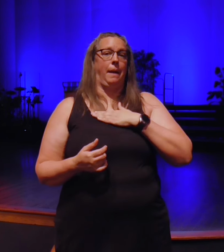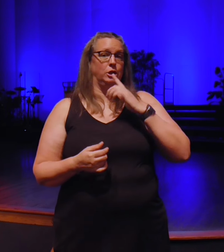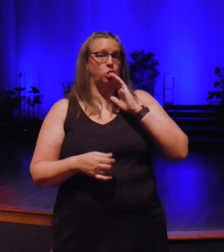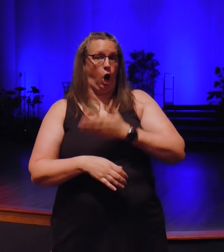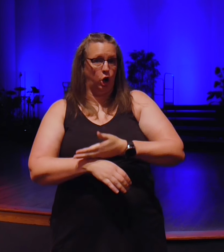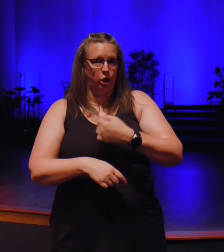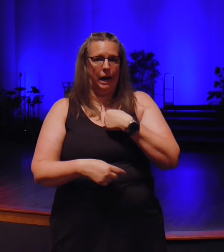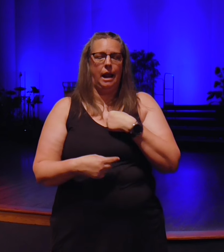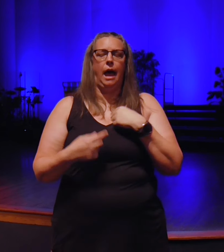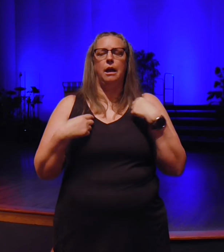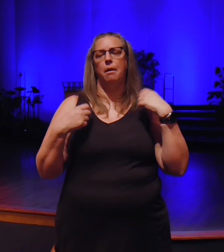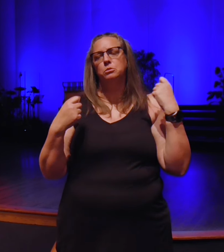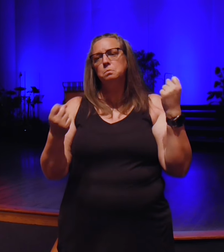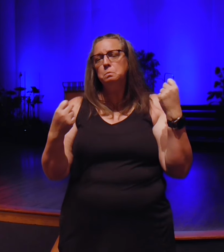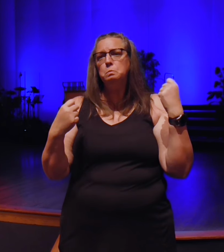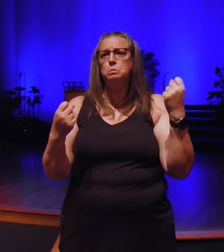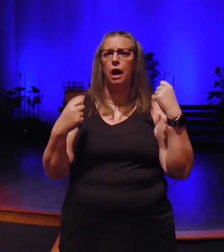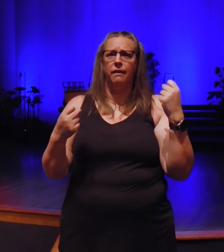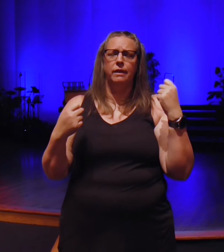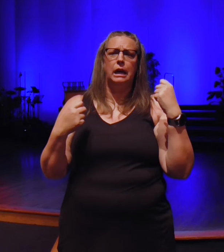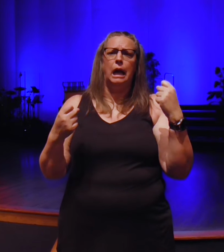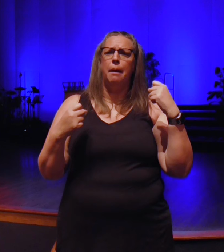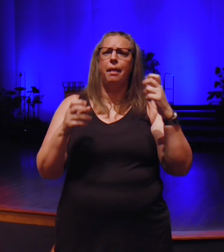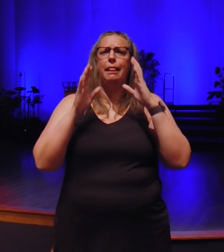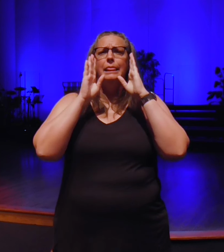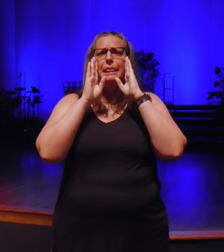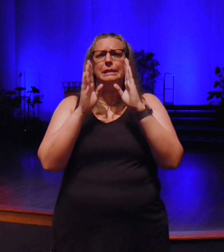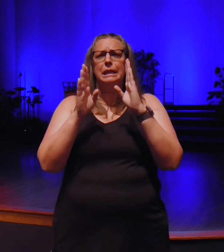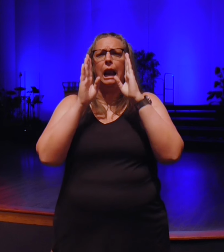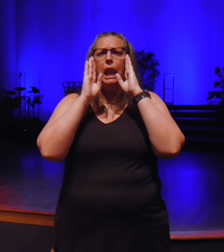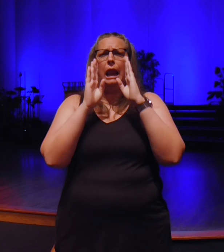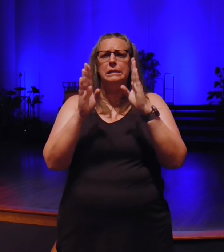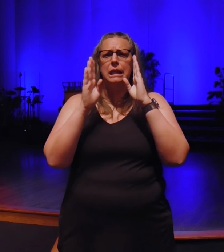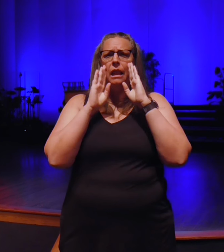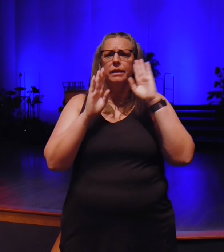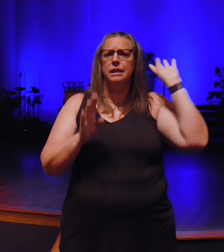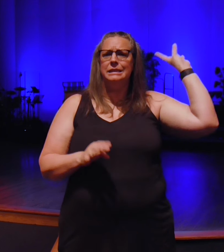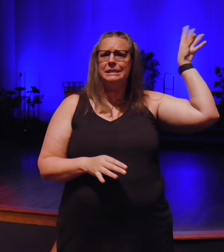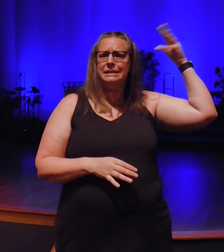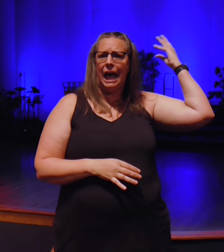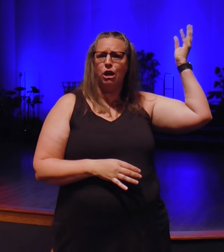is caught up in that, and I listen to a siren behind me.